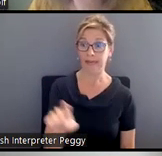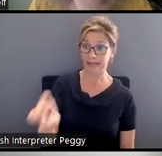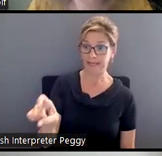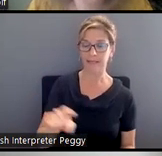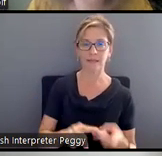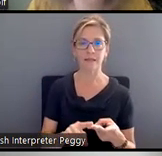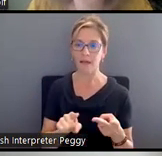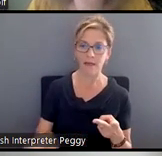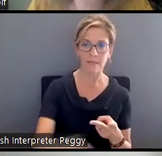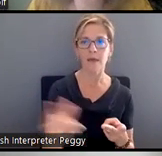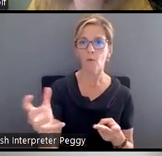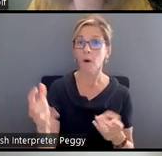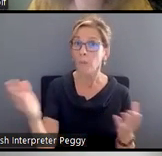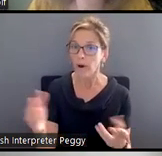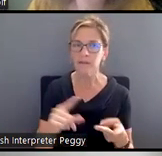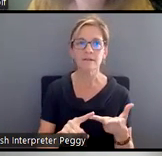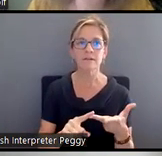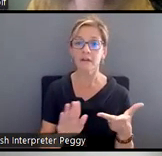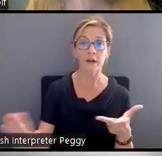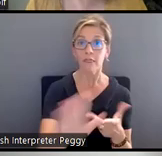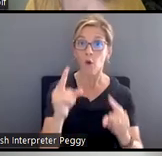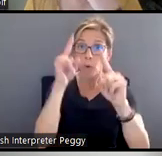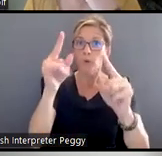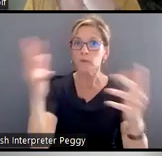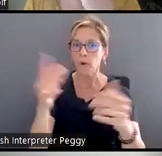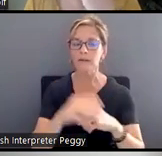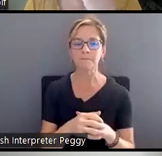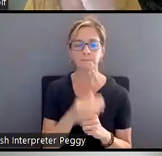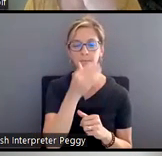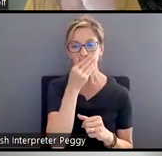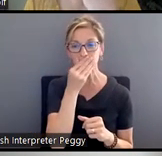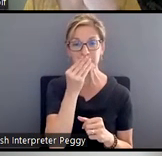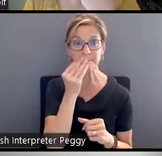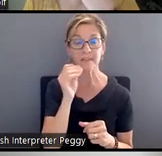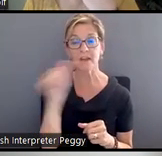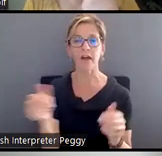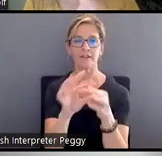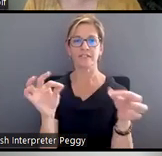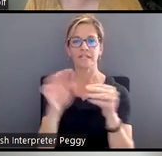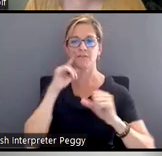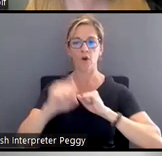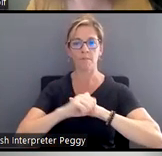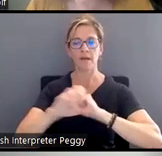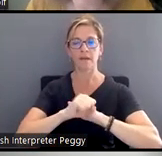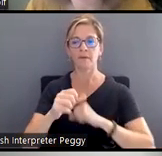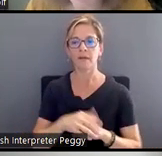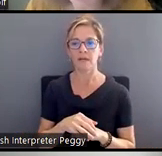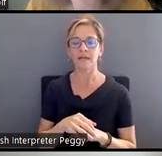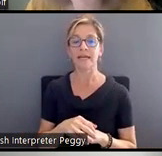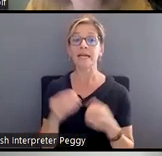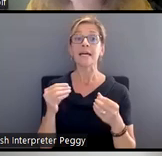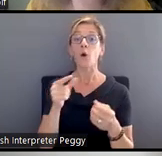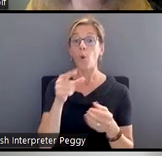want? What are their goals? There's another saying in marketing, which is sell them what they want, but give them what they